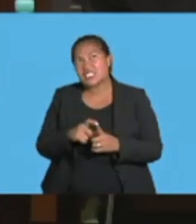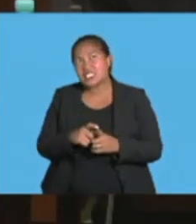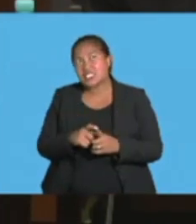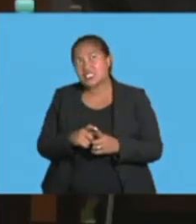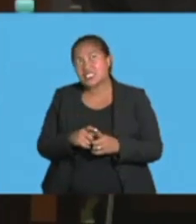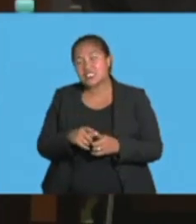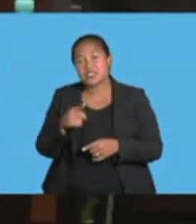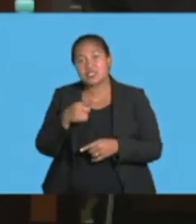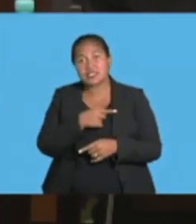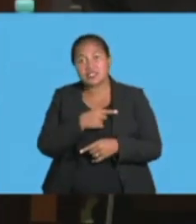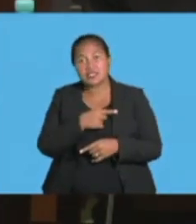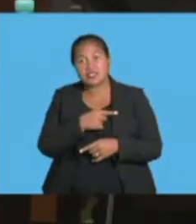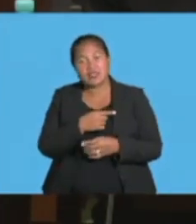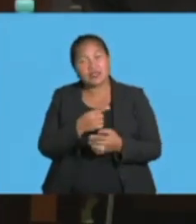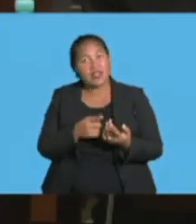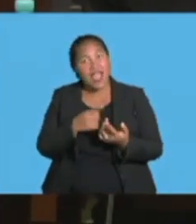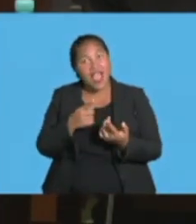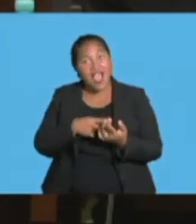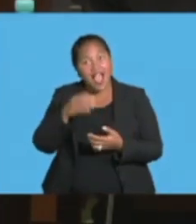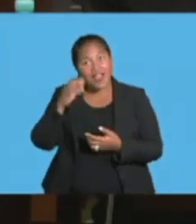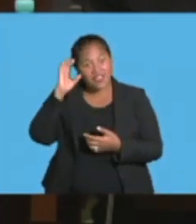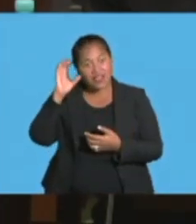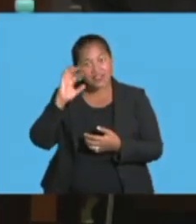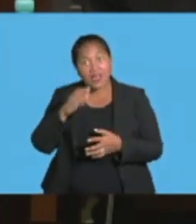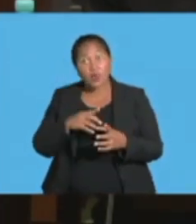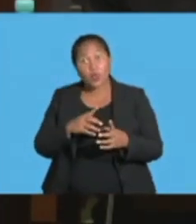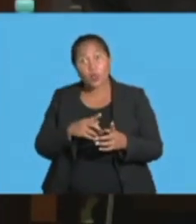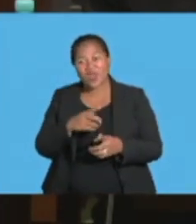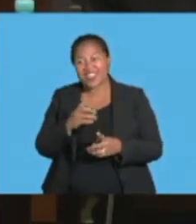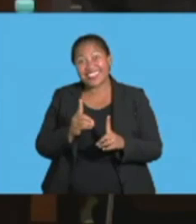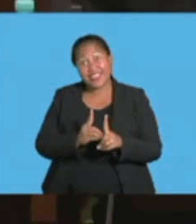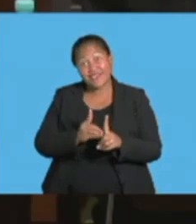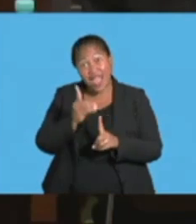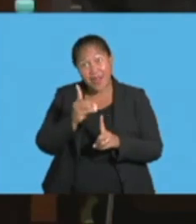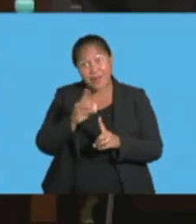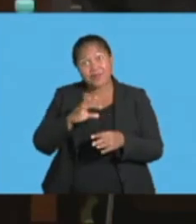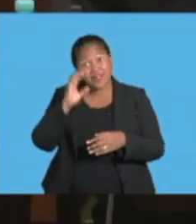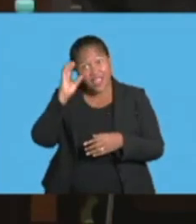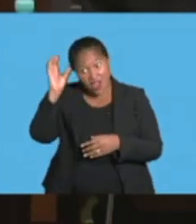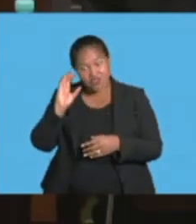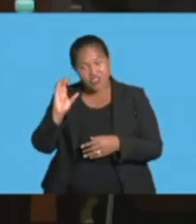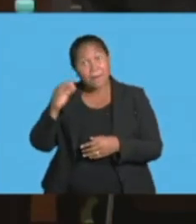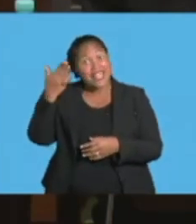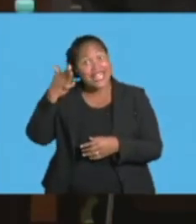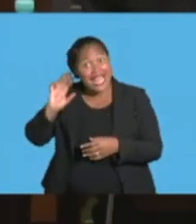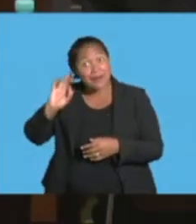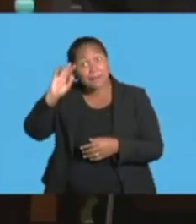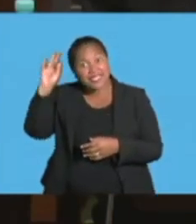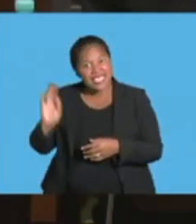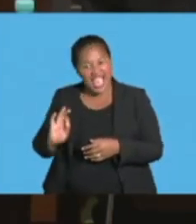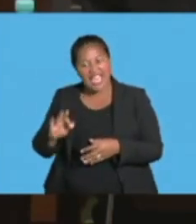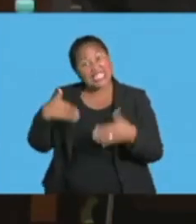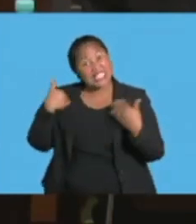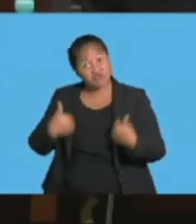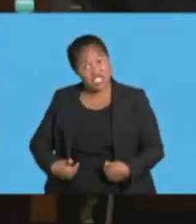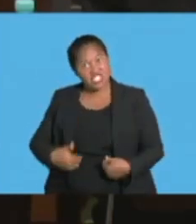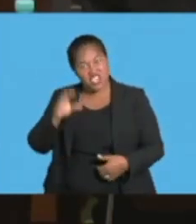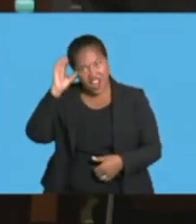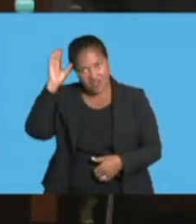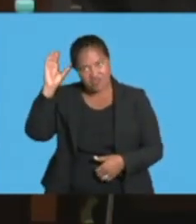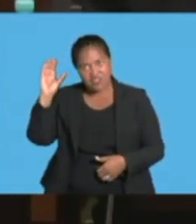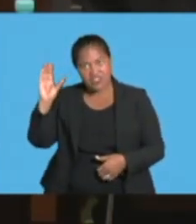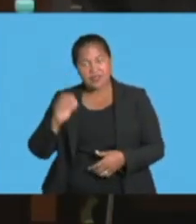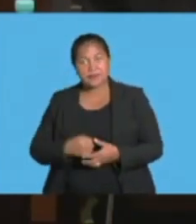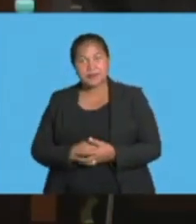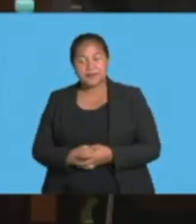countries and 90% in high-income countries. So what the data seems to suggest is that high-income countries have a